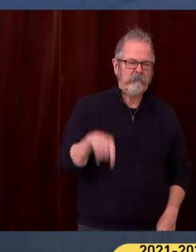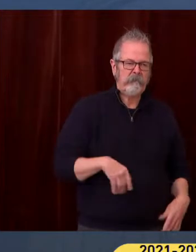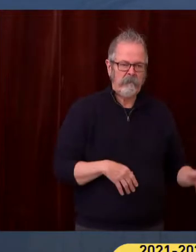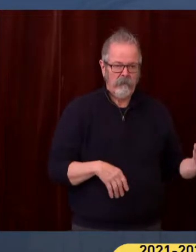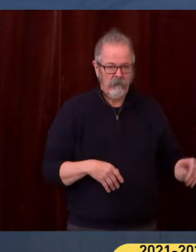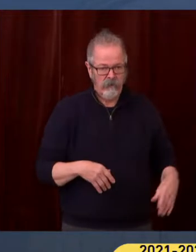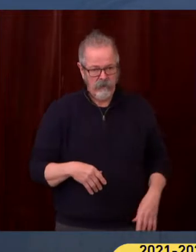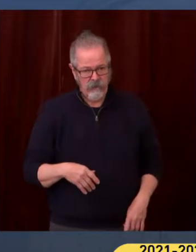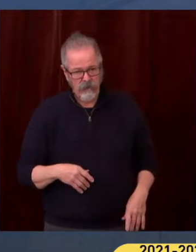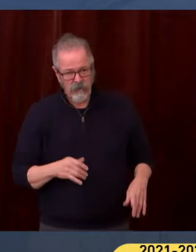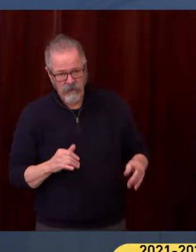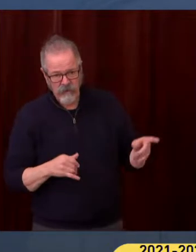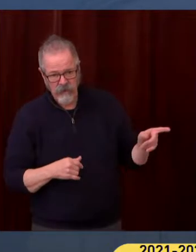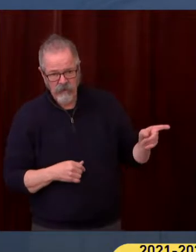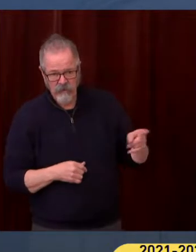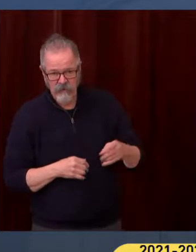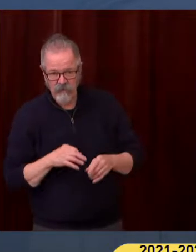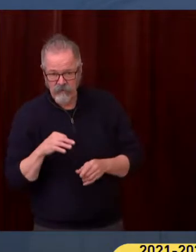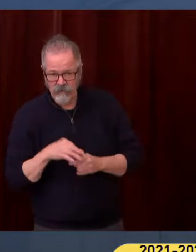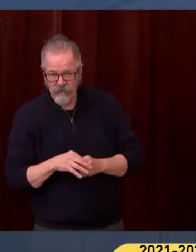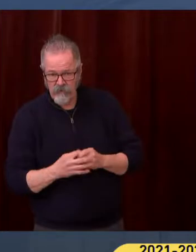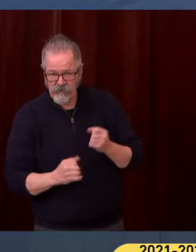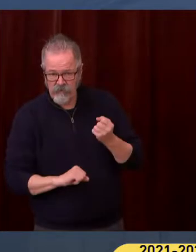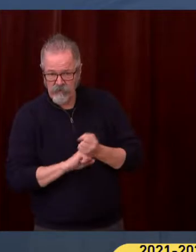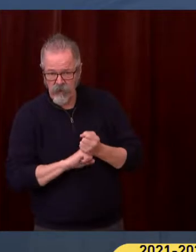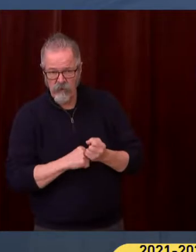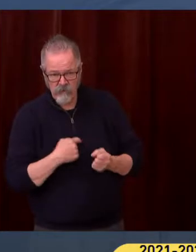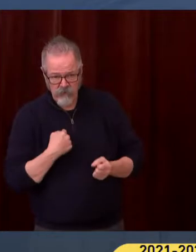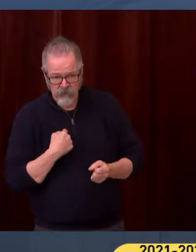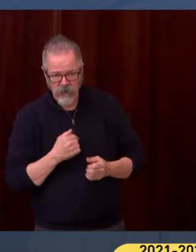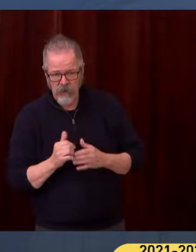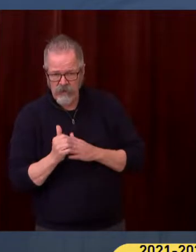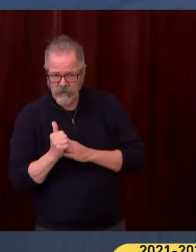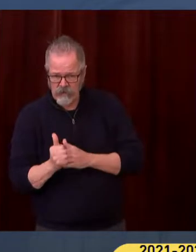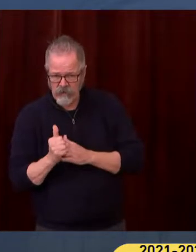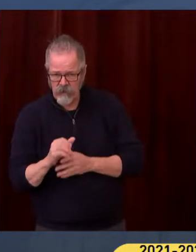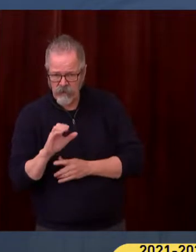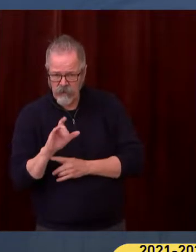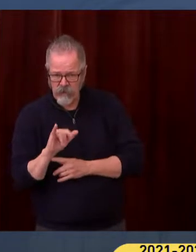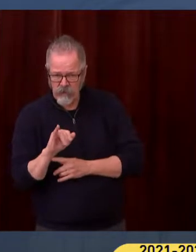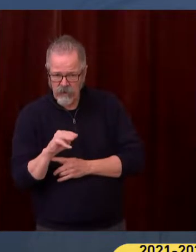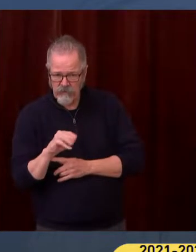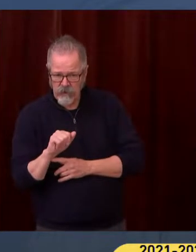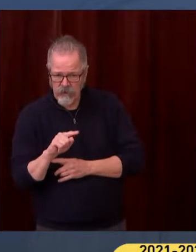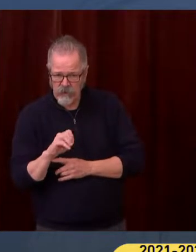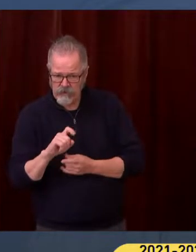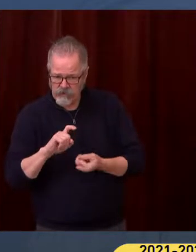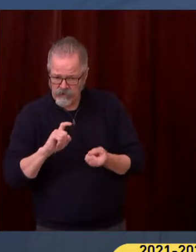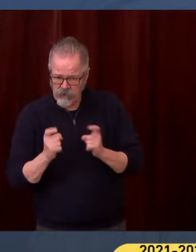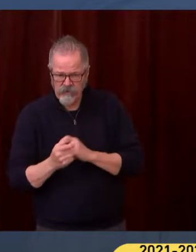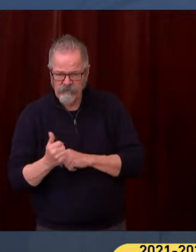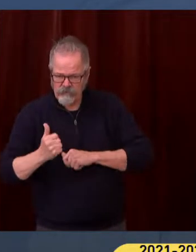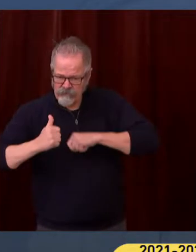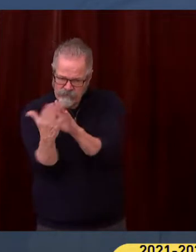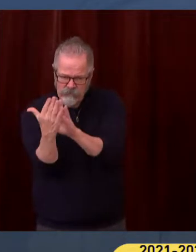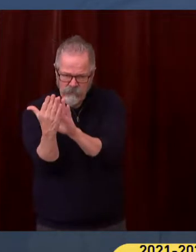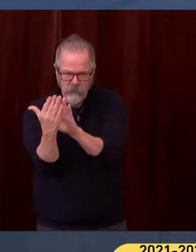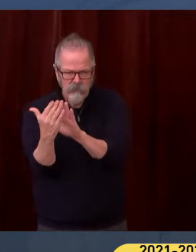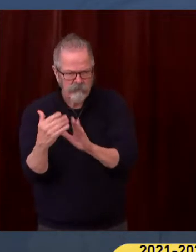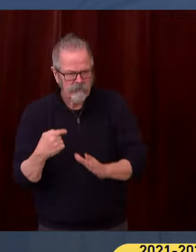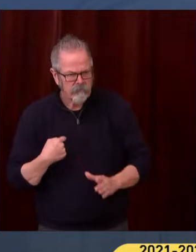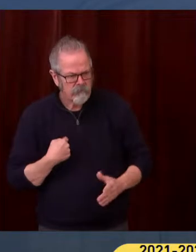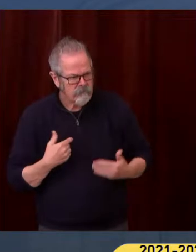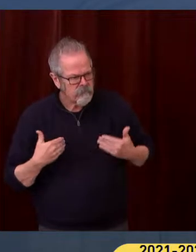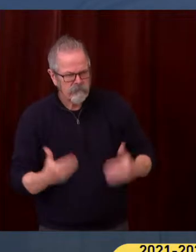,000 votes. And that's a decision they made. Now, I realize the New York Jets have caused called for a recount of the